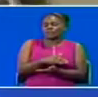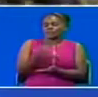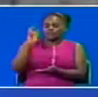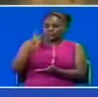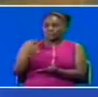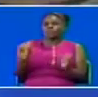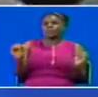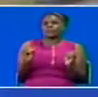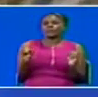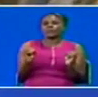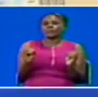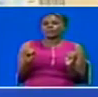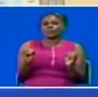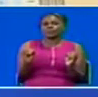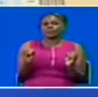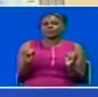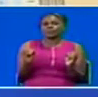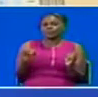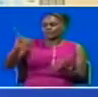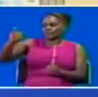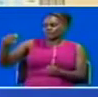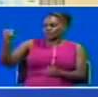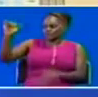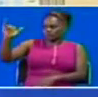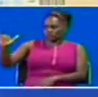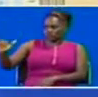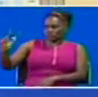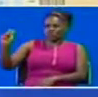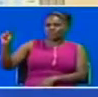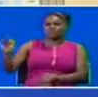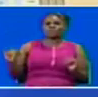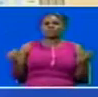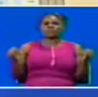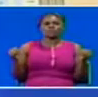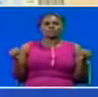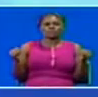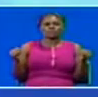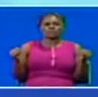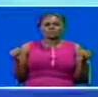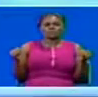of the troubled lenders. Joy Doreen Biira, KTN News.